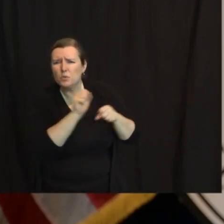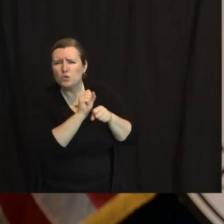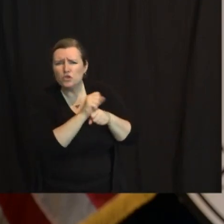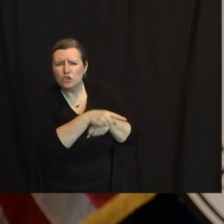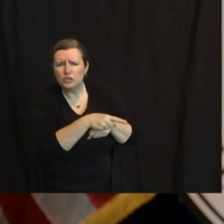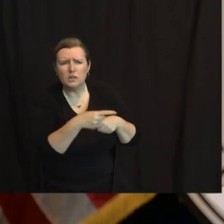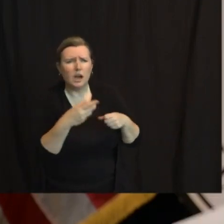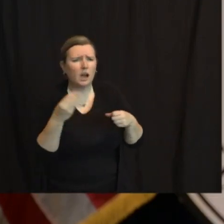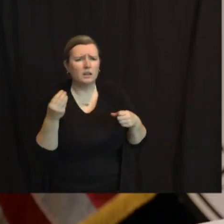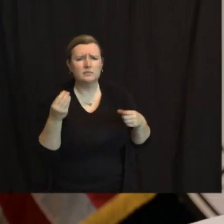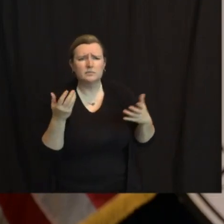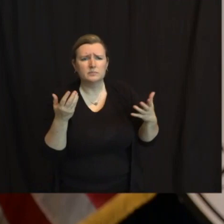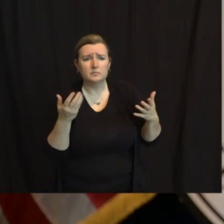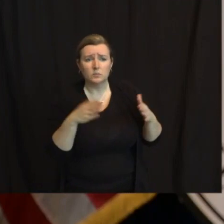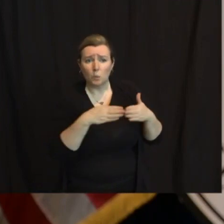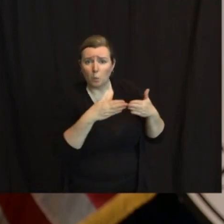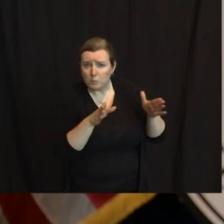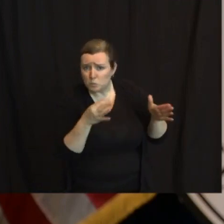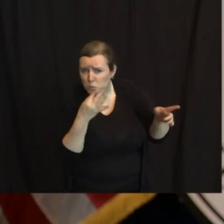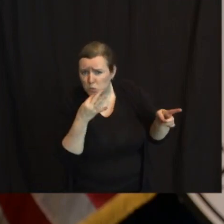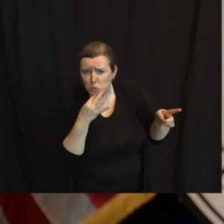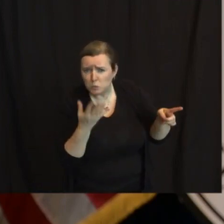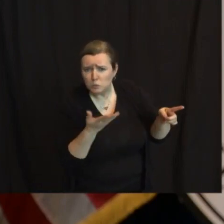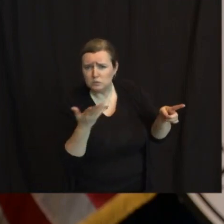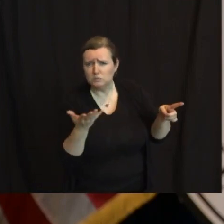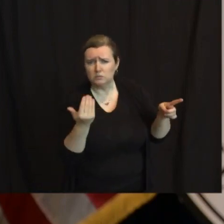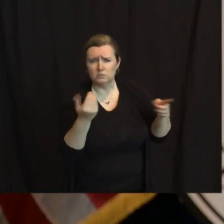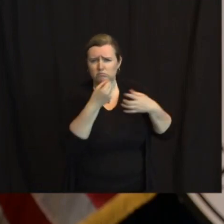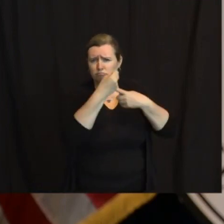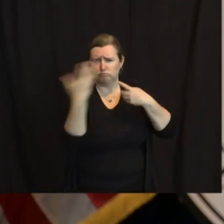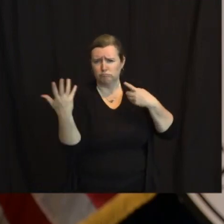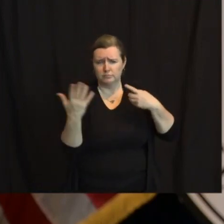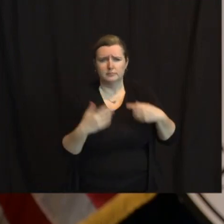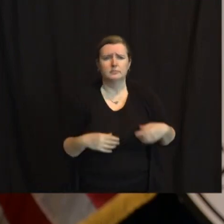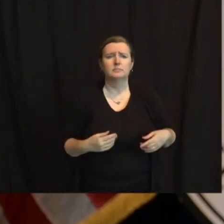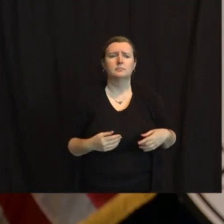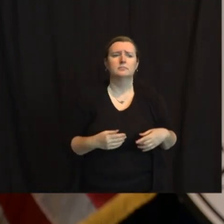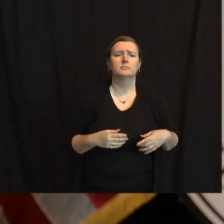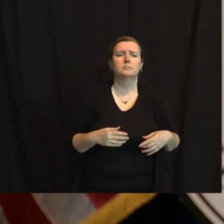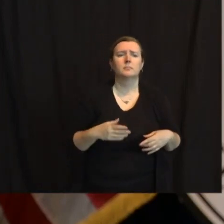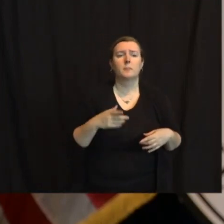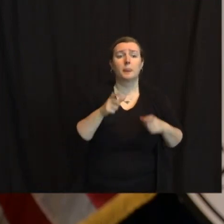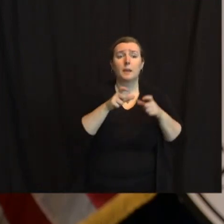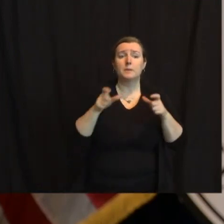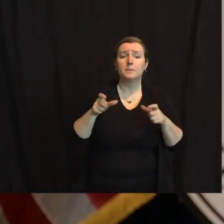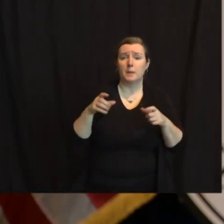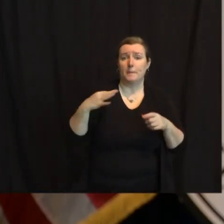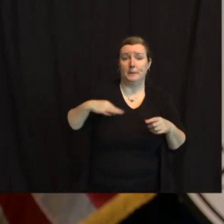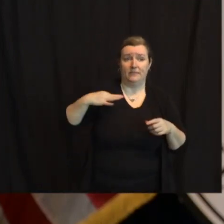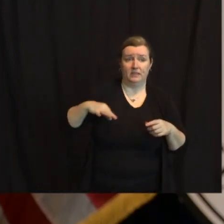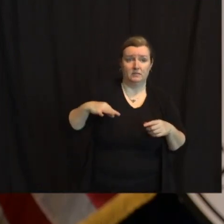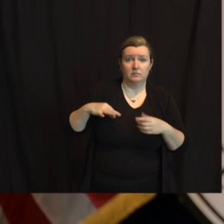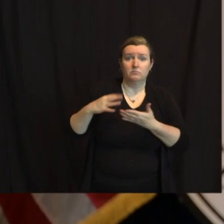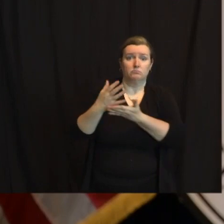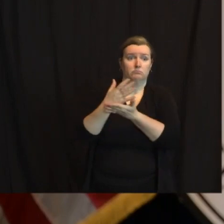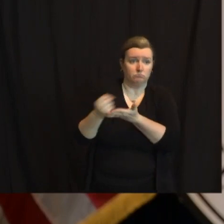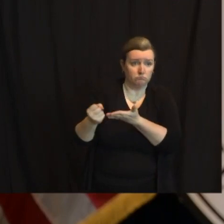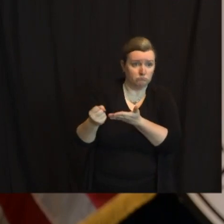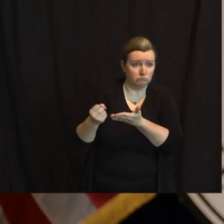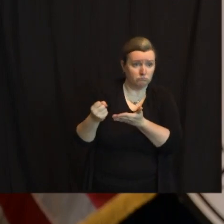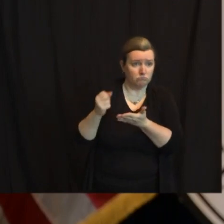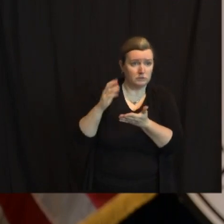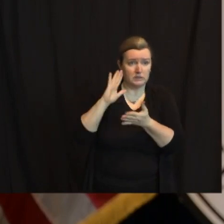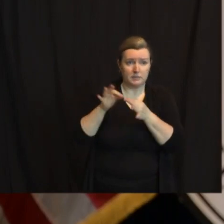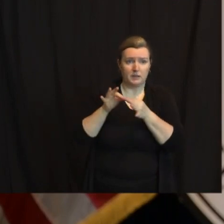terms of how close it is to opening? And for those who have exhausted their benefits, you said the extended 13 weeks will start